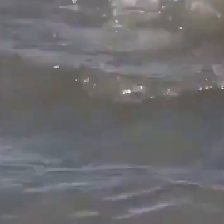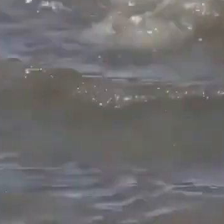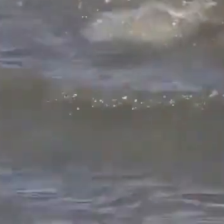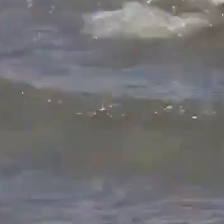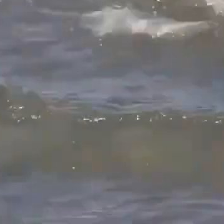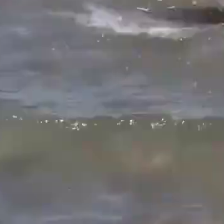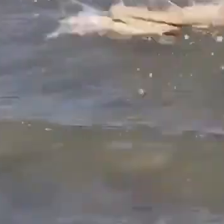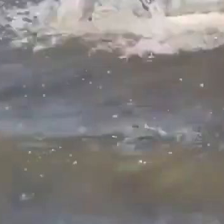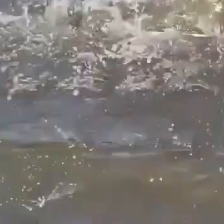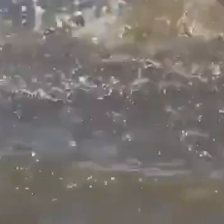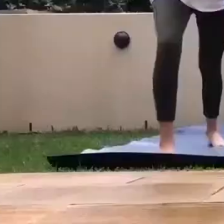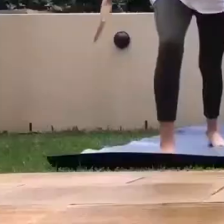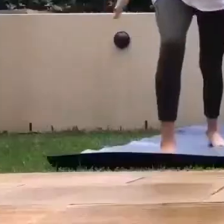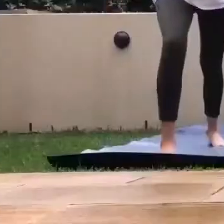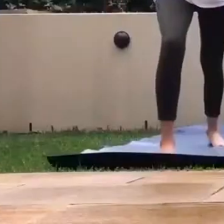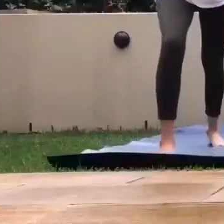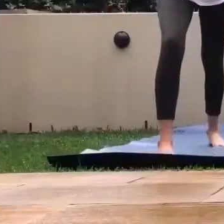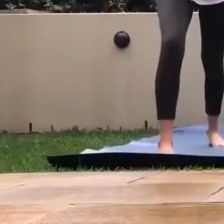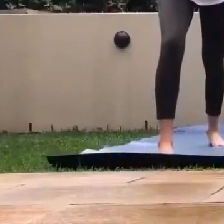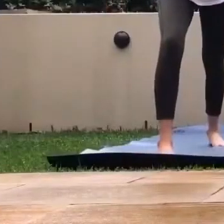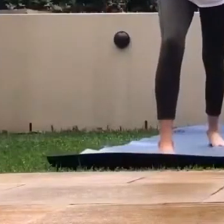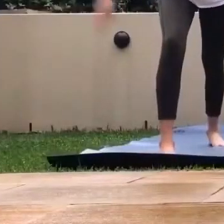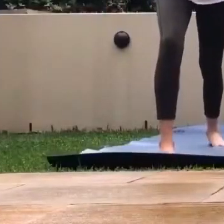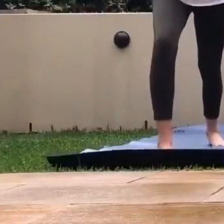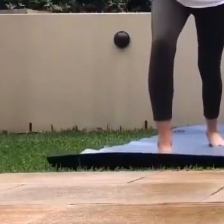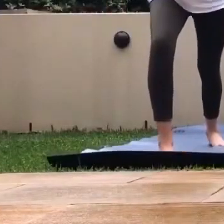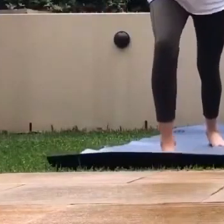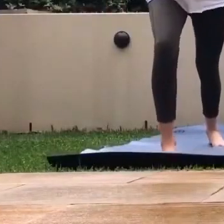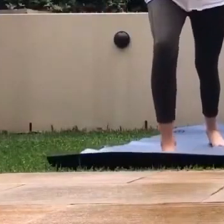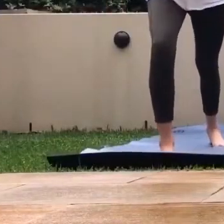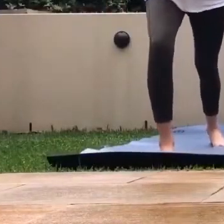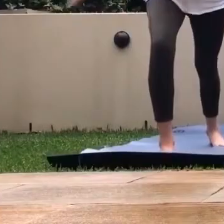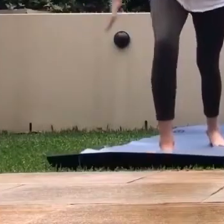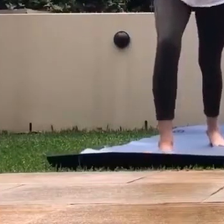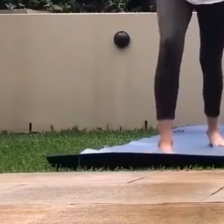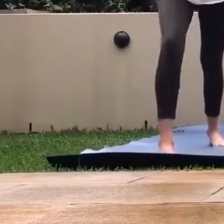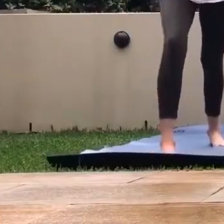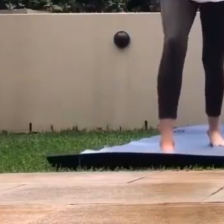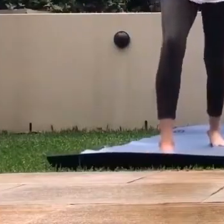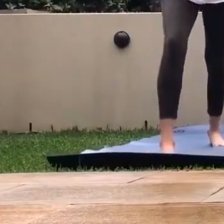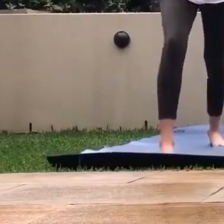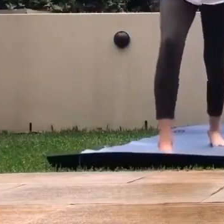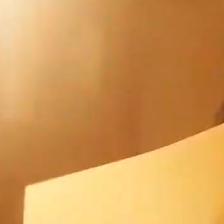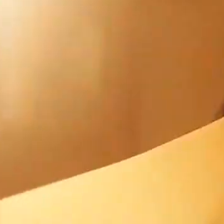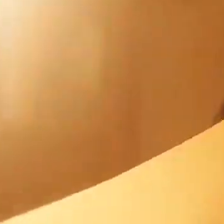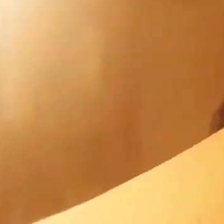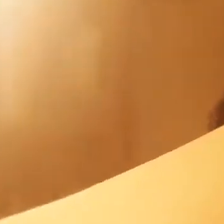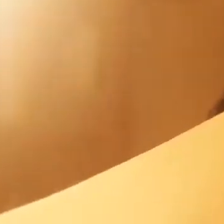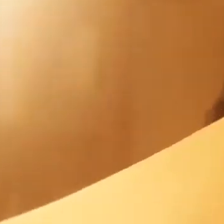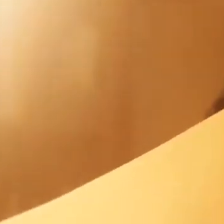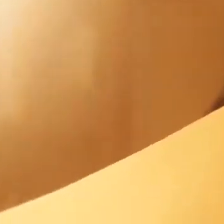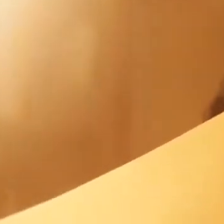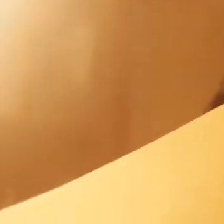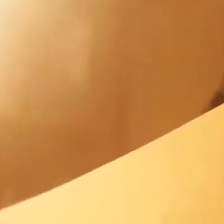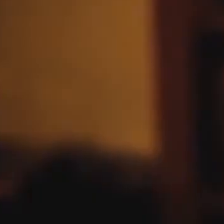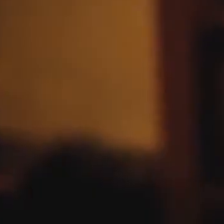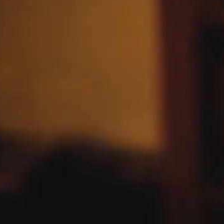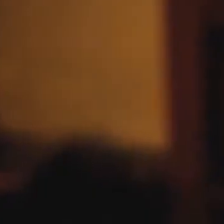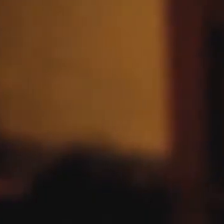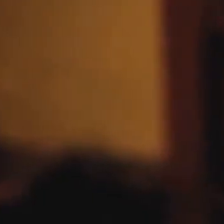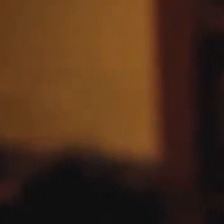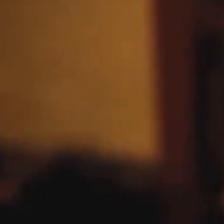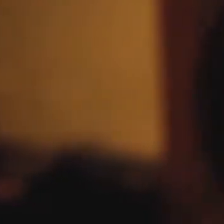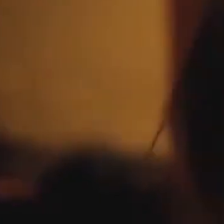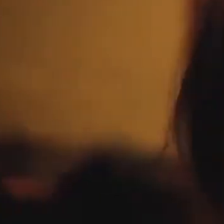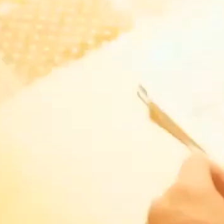cross. Come on. Therefore God exalted to the highest place, the given word? The name above